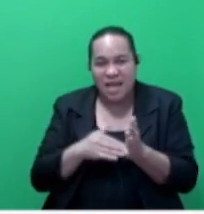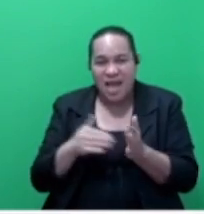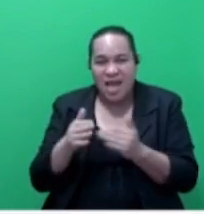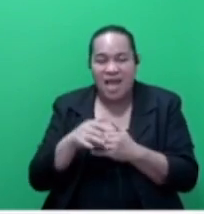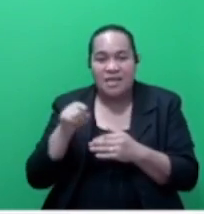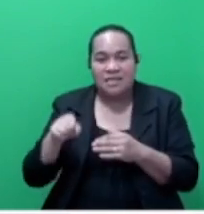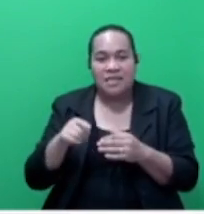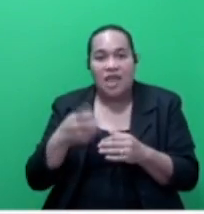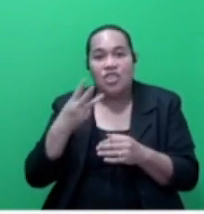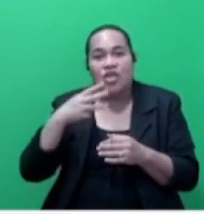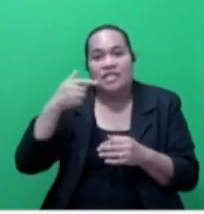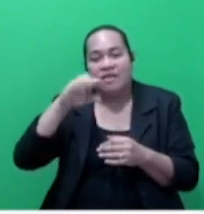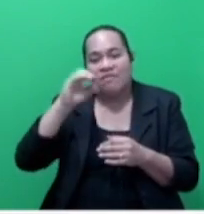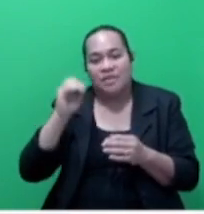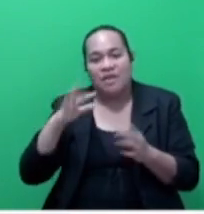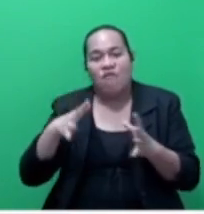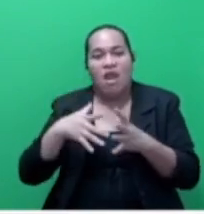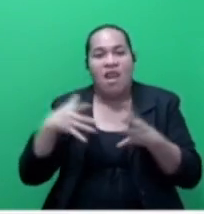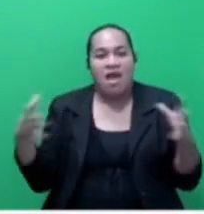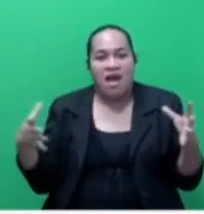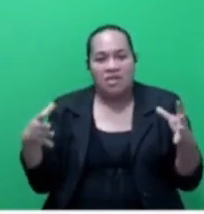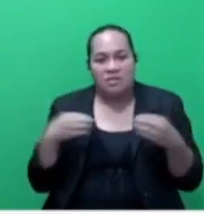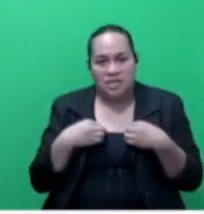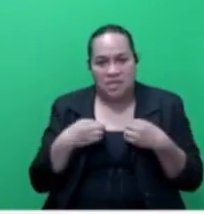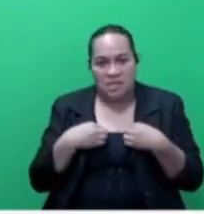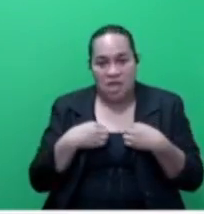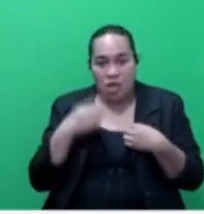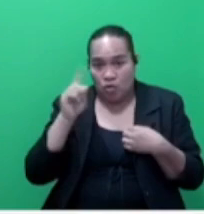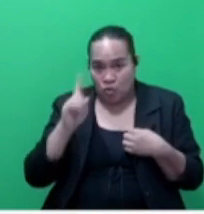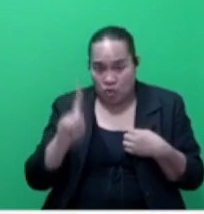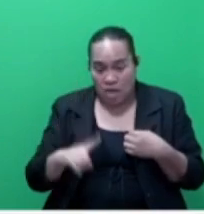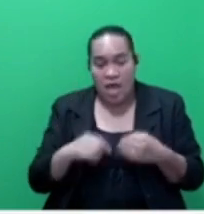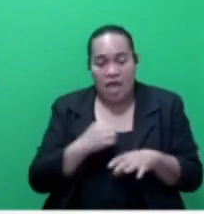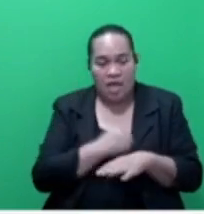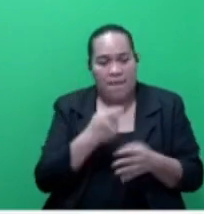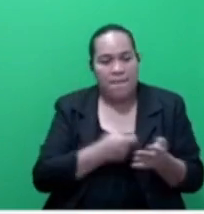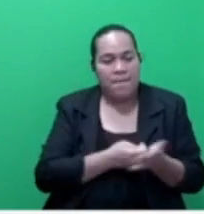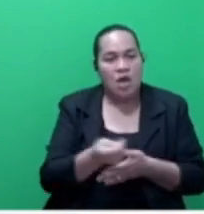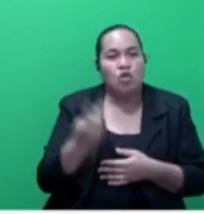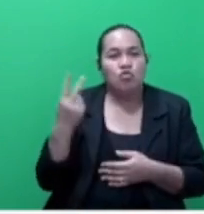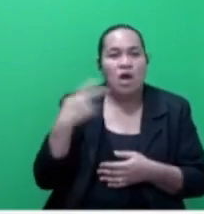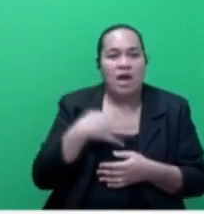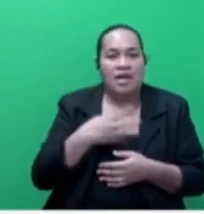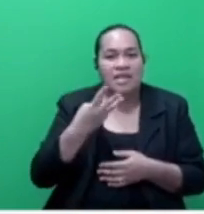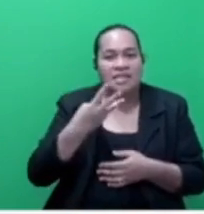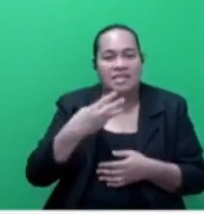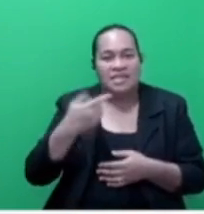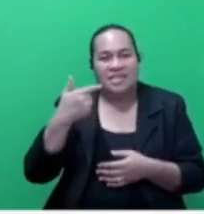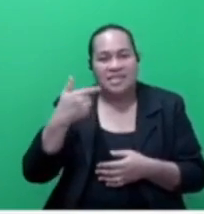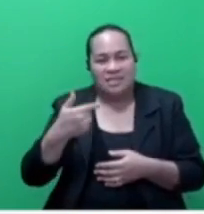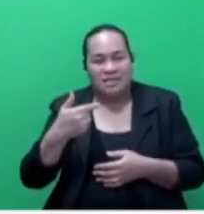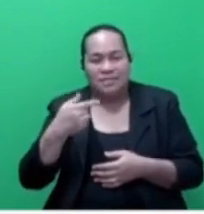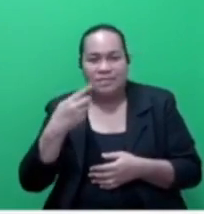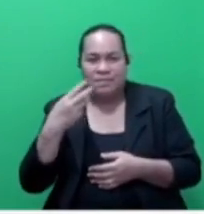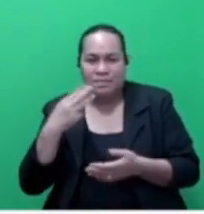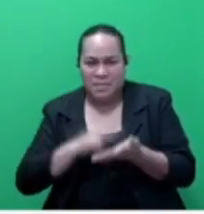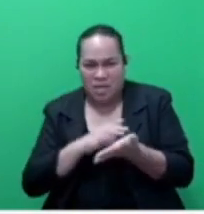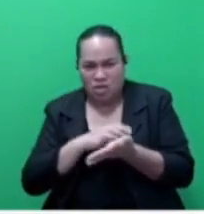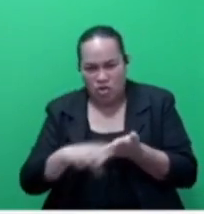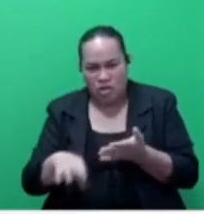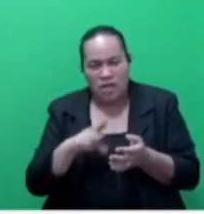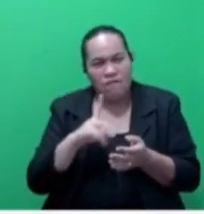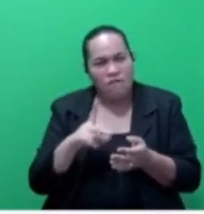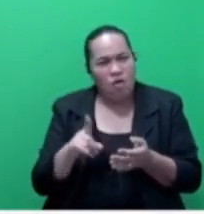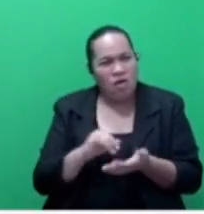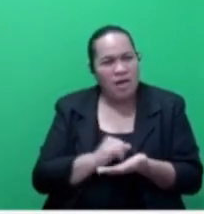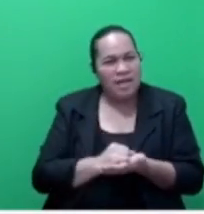37% for large businesses. To date, Mr. Speaker, sir, government has also paid out $203 million as interest subsidy for the loans, as I